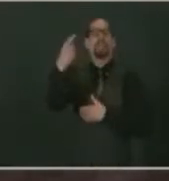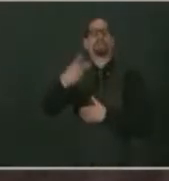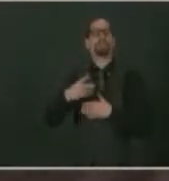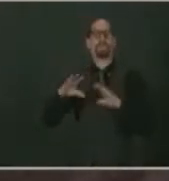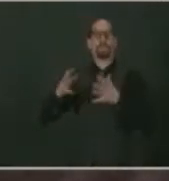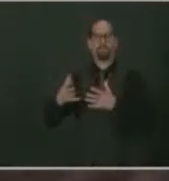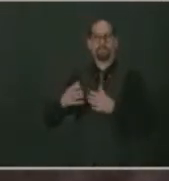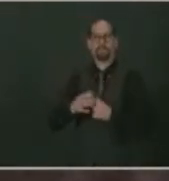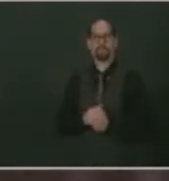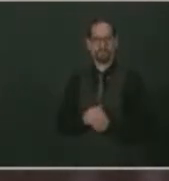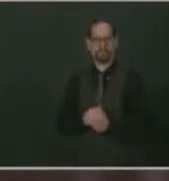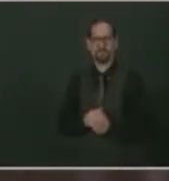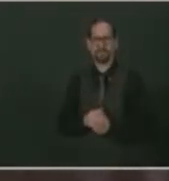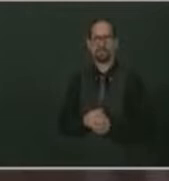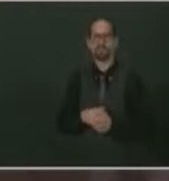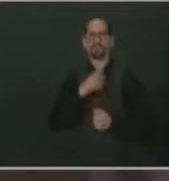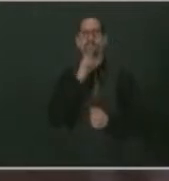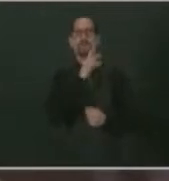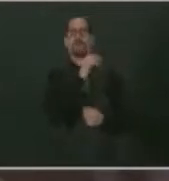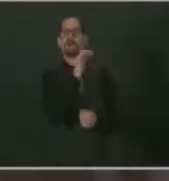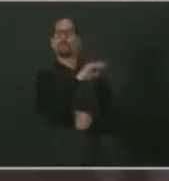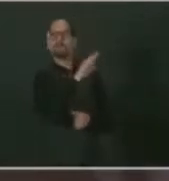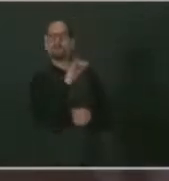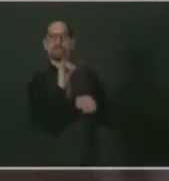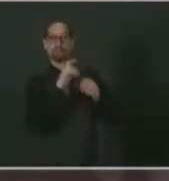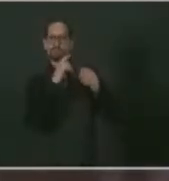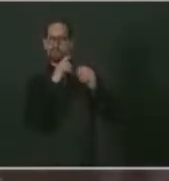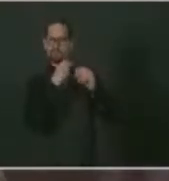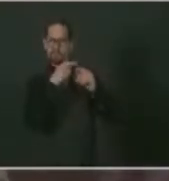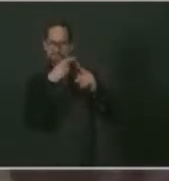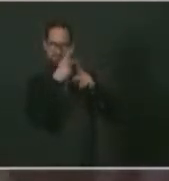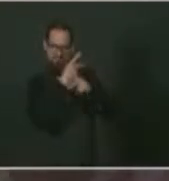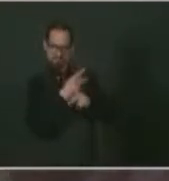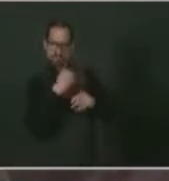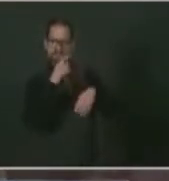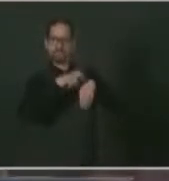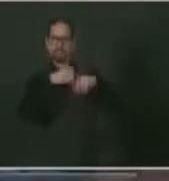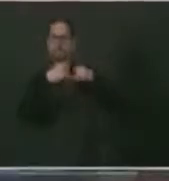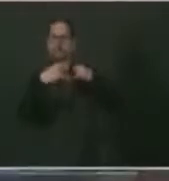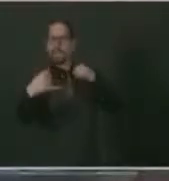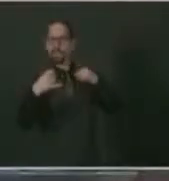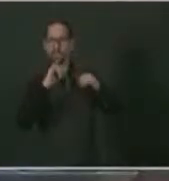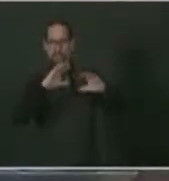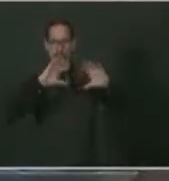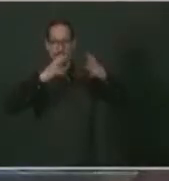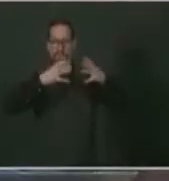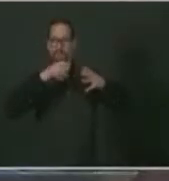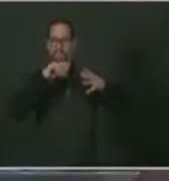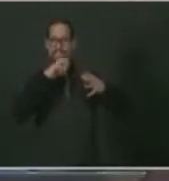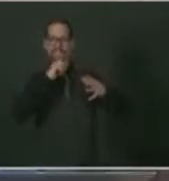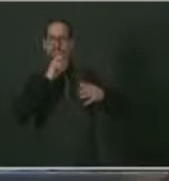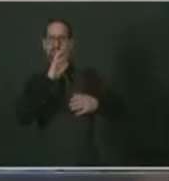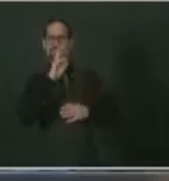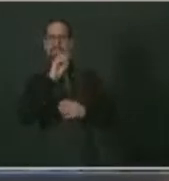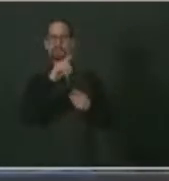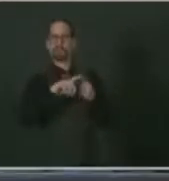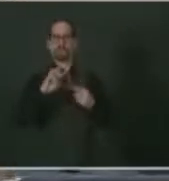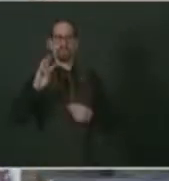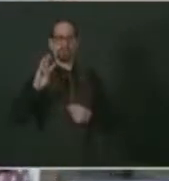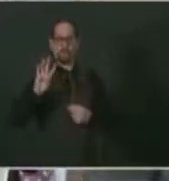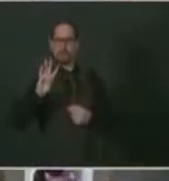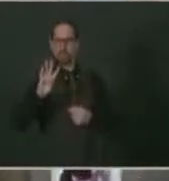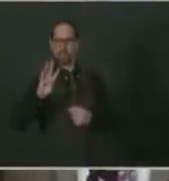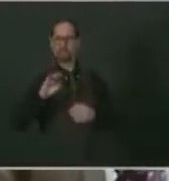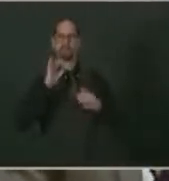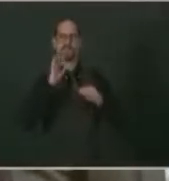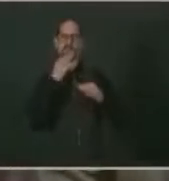and the timeline based on an estimate of reaching about 70% vaccinated. So we're being very aggressive with that. And that is how